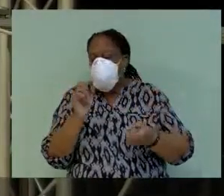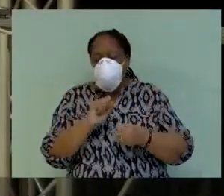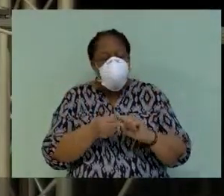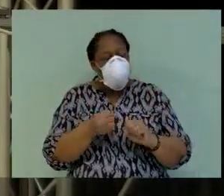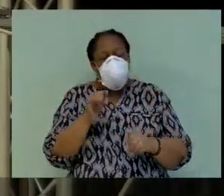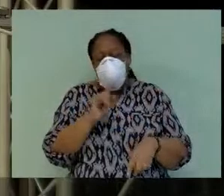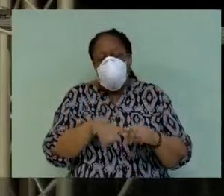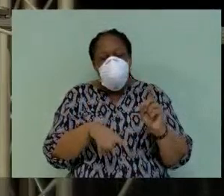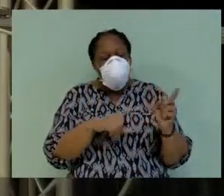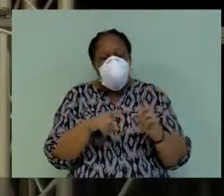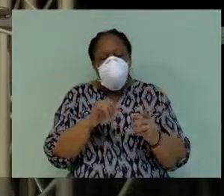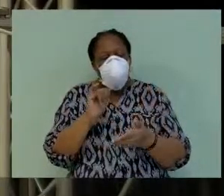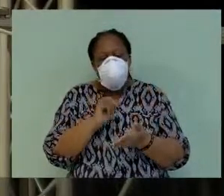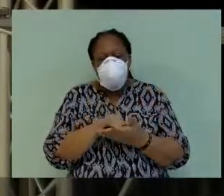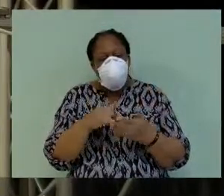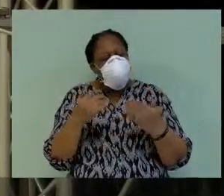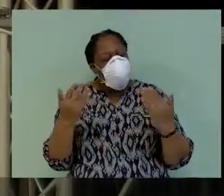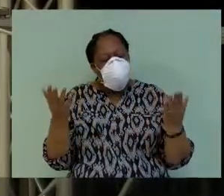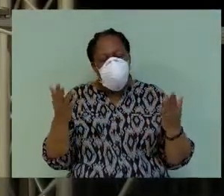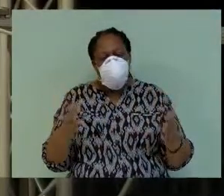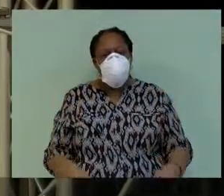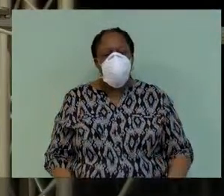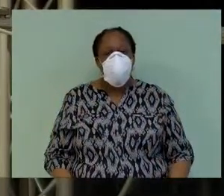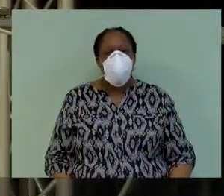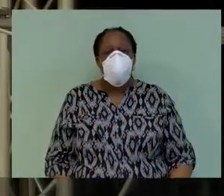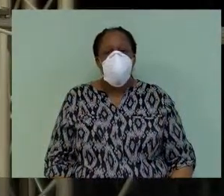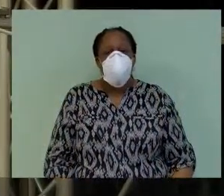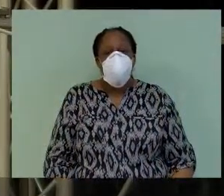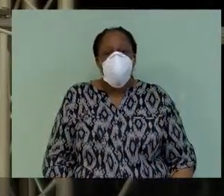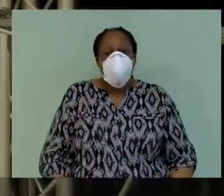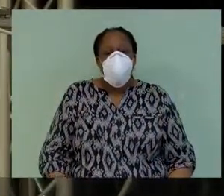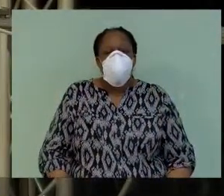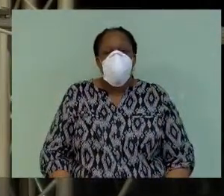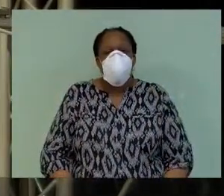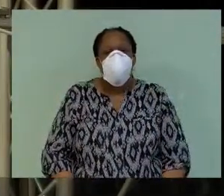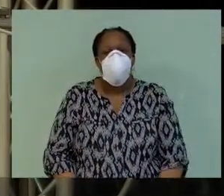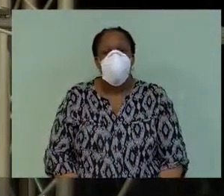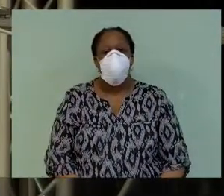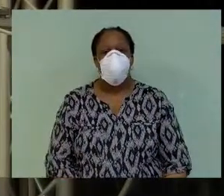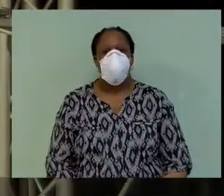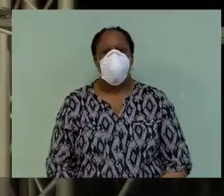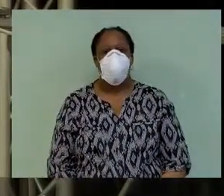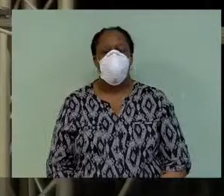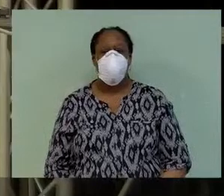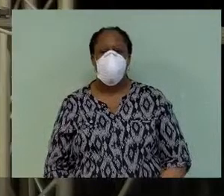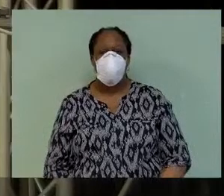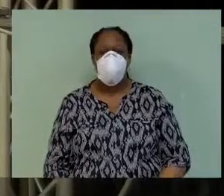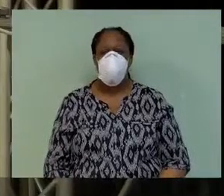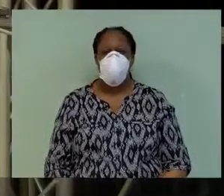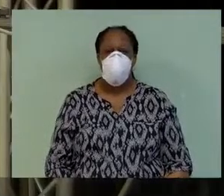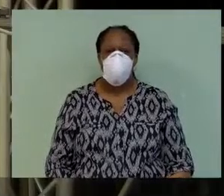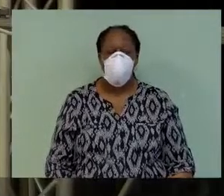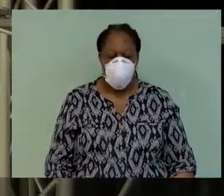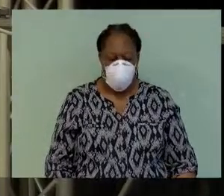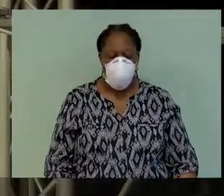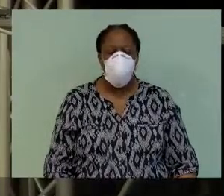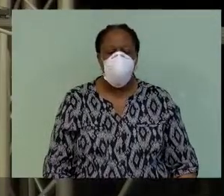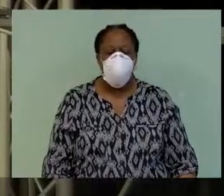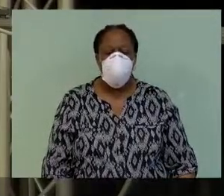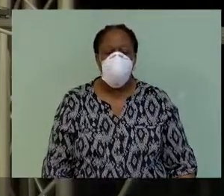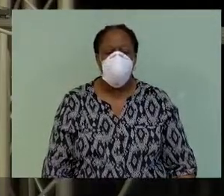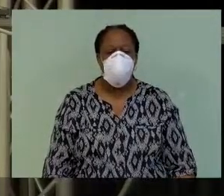virus controlled, we cannot be indulging in those kind of close activities where you can't exercise social